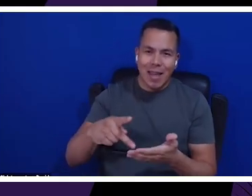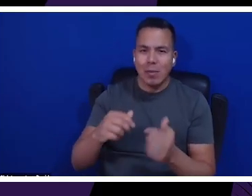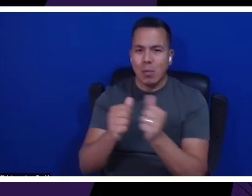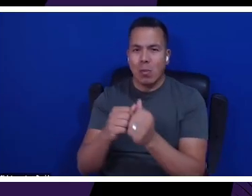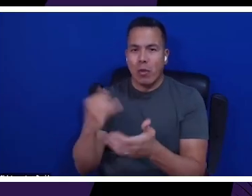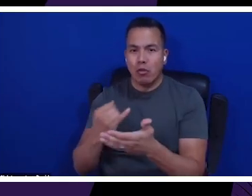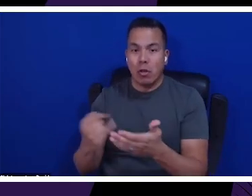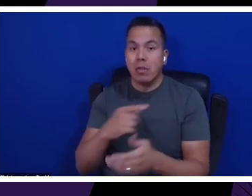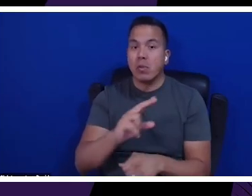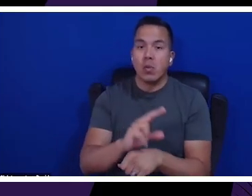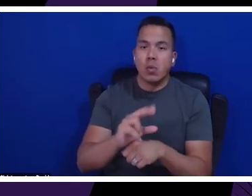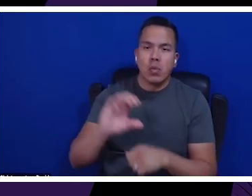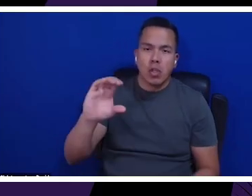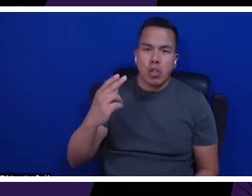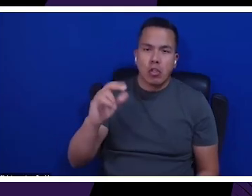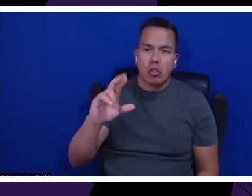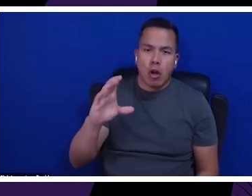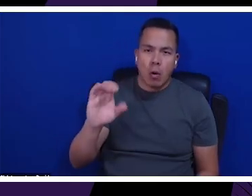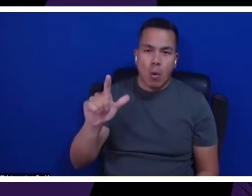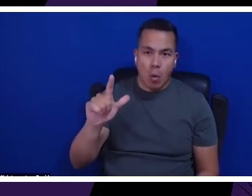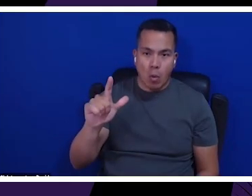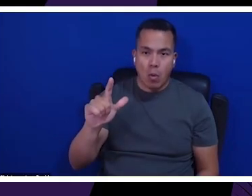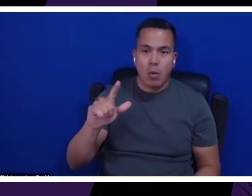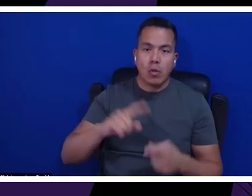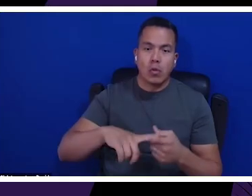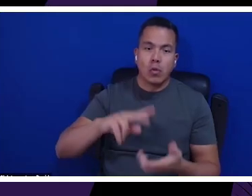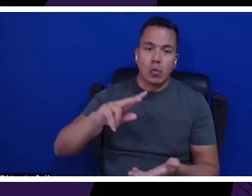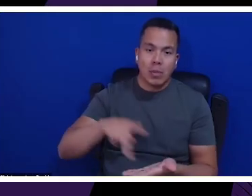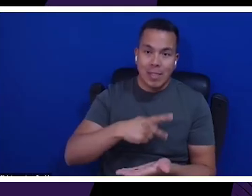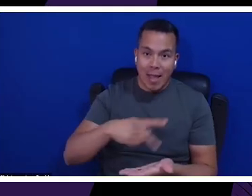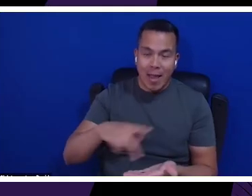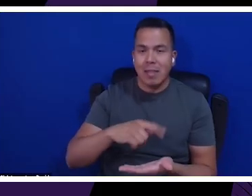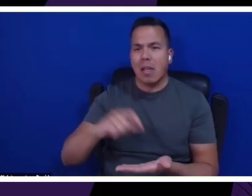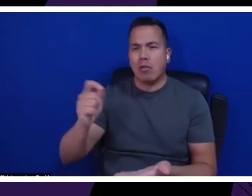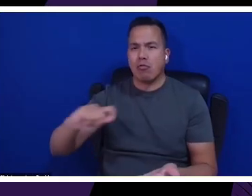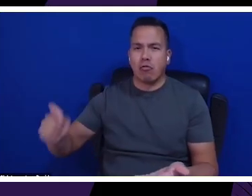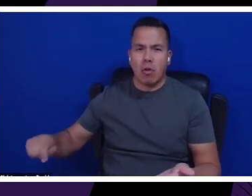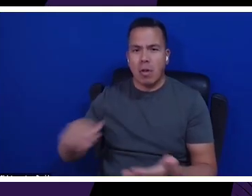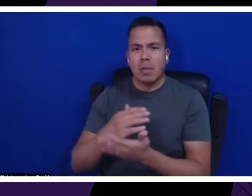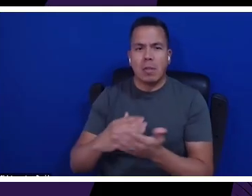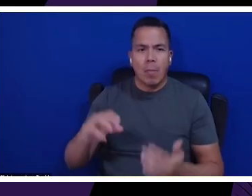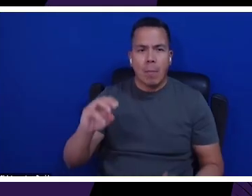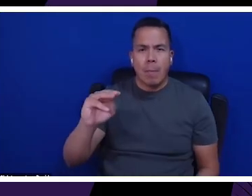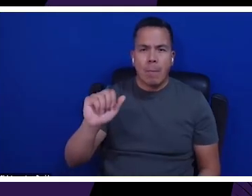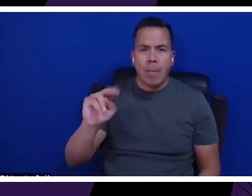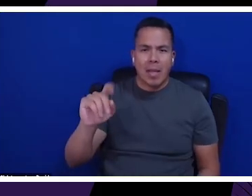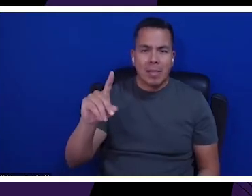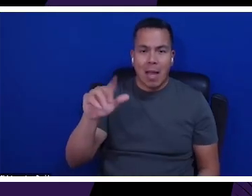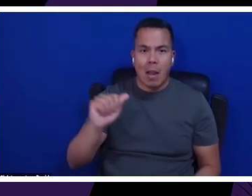uses charcoal to dance and draw some mandalas with her entire